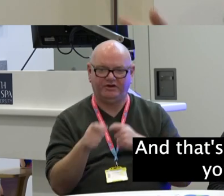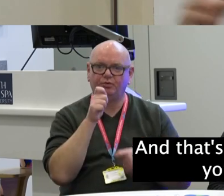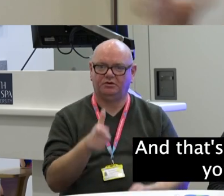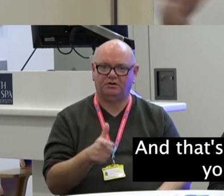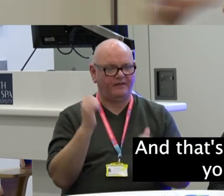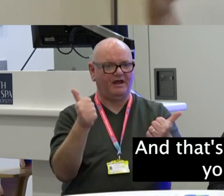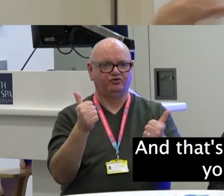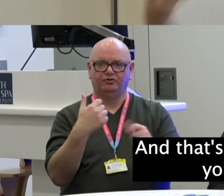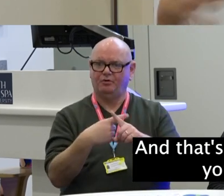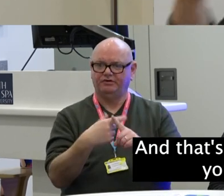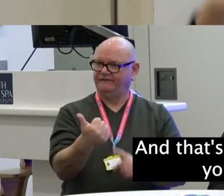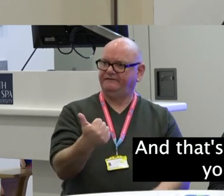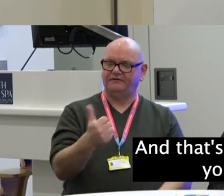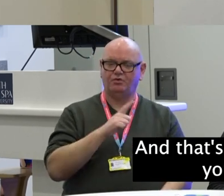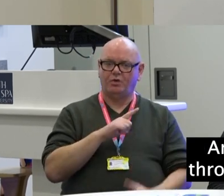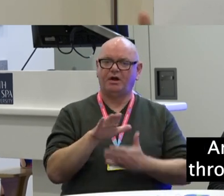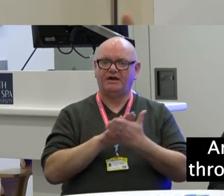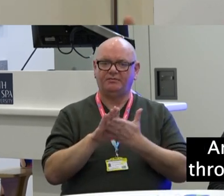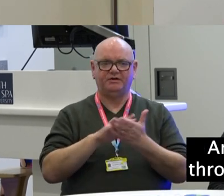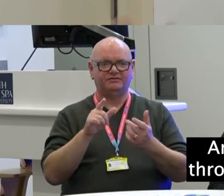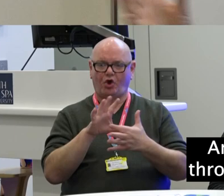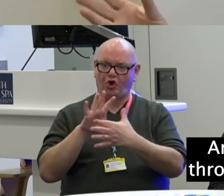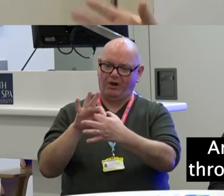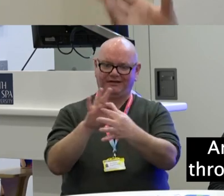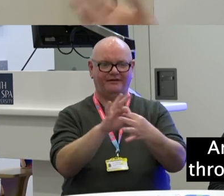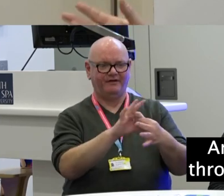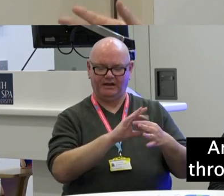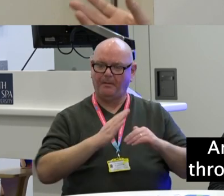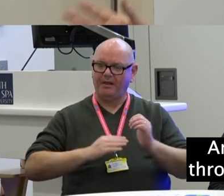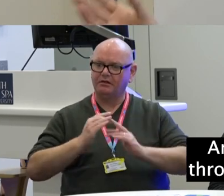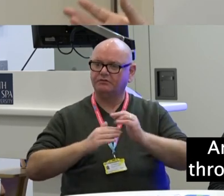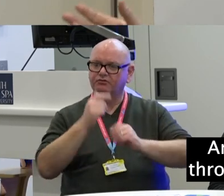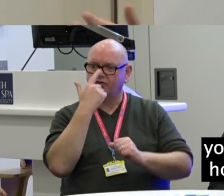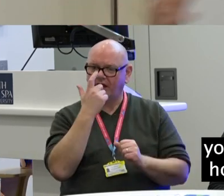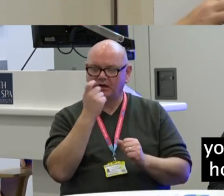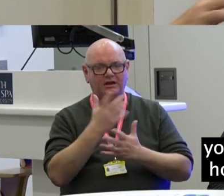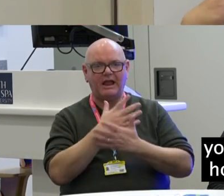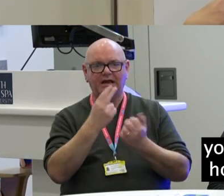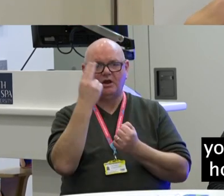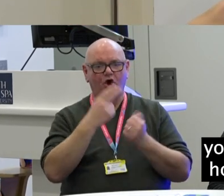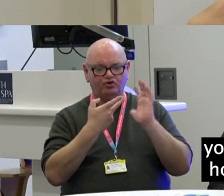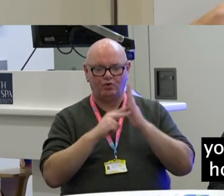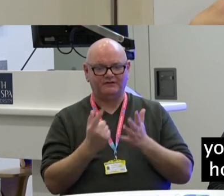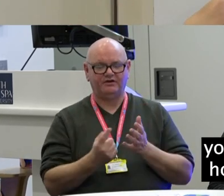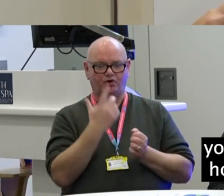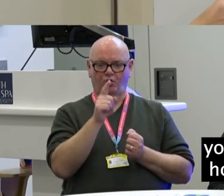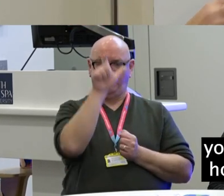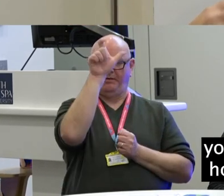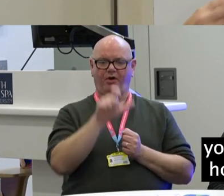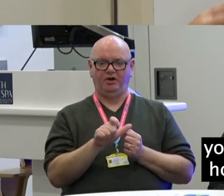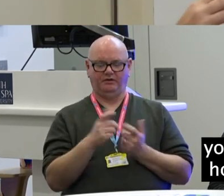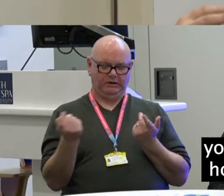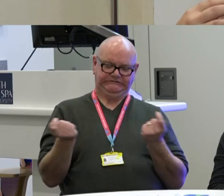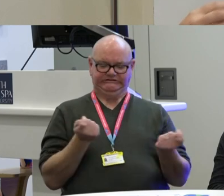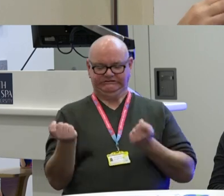good, because then you're building collectively. And I think that long term, for any arts organisation, one person can't hold an